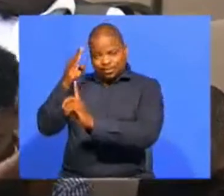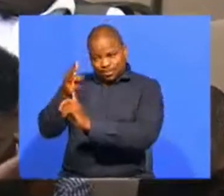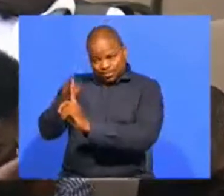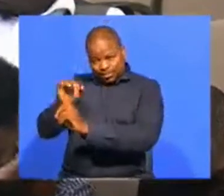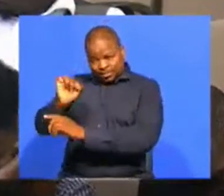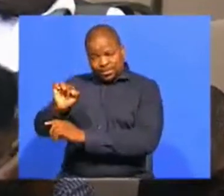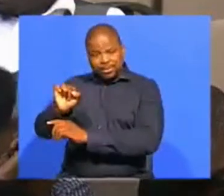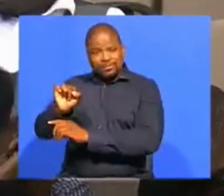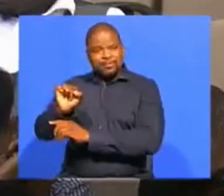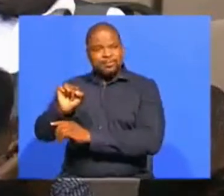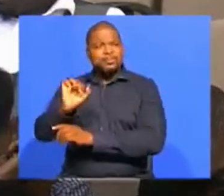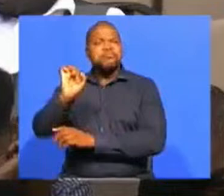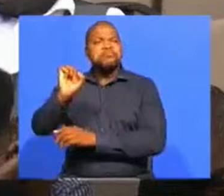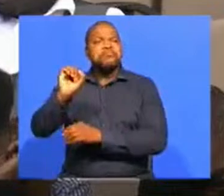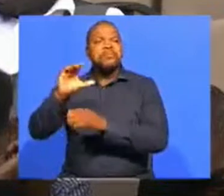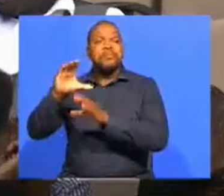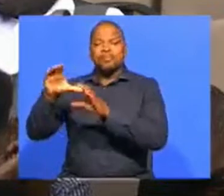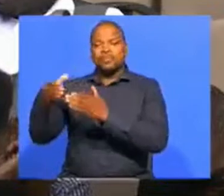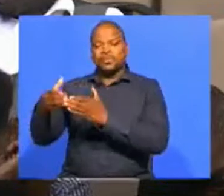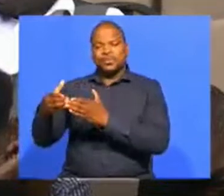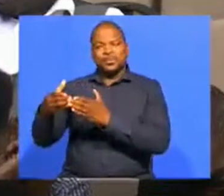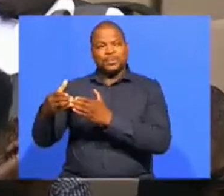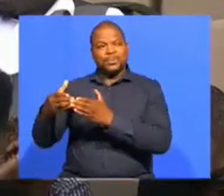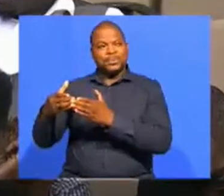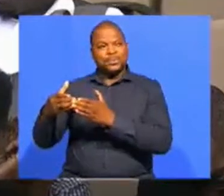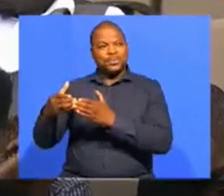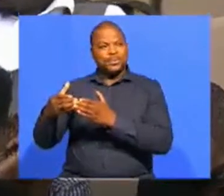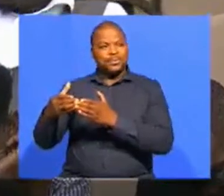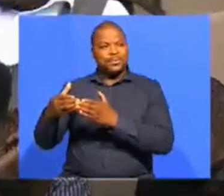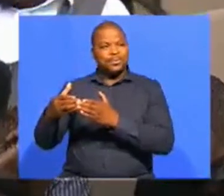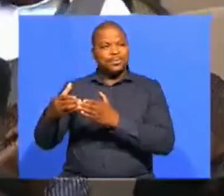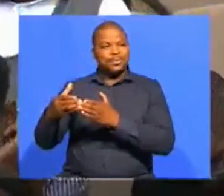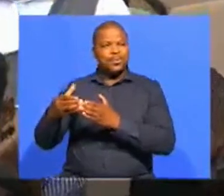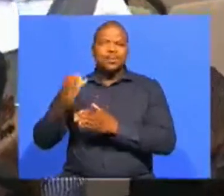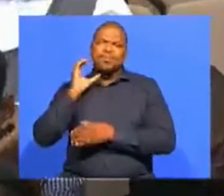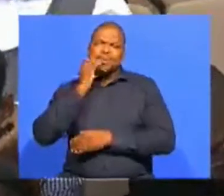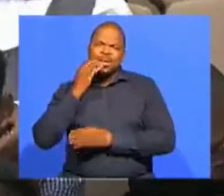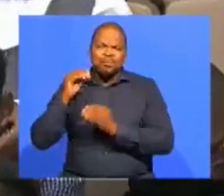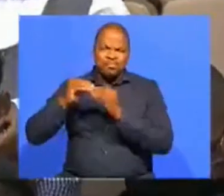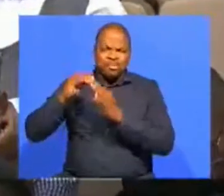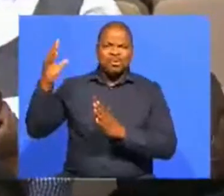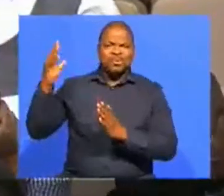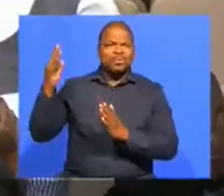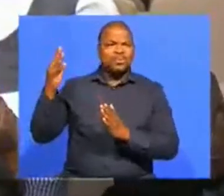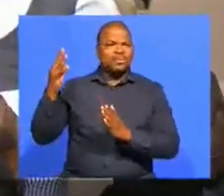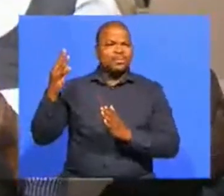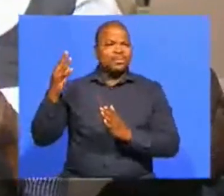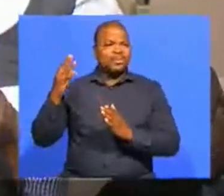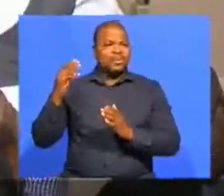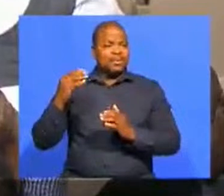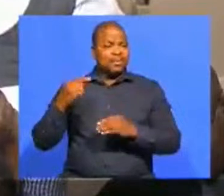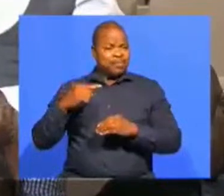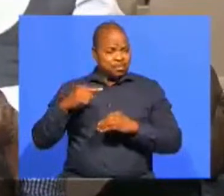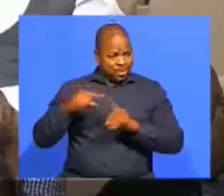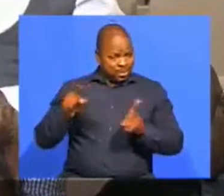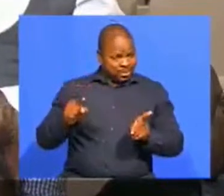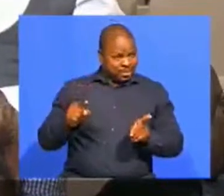there. Looking at your delegation, I only see majority is men. But according to